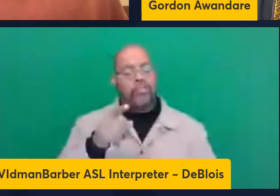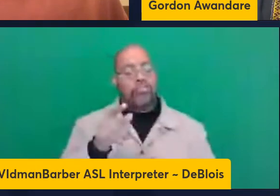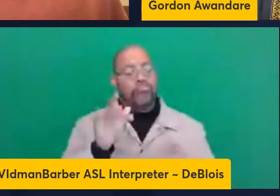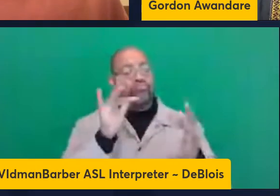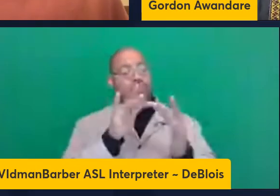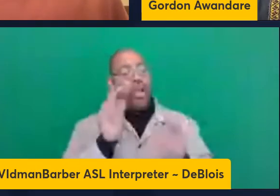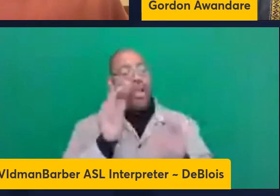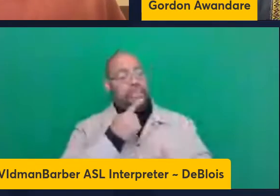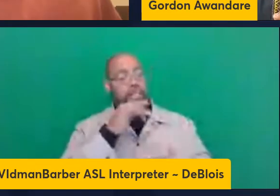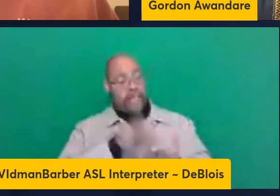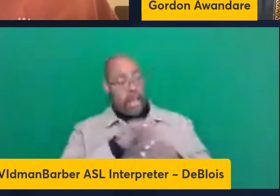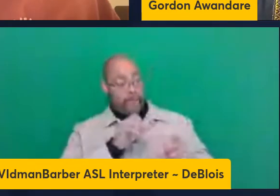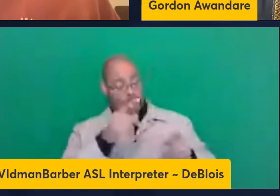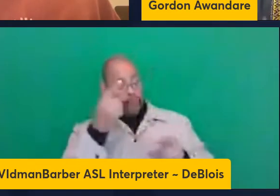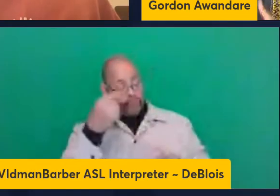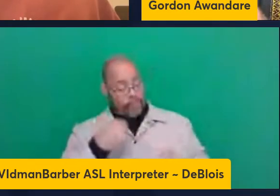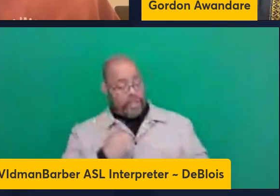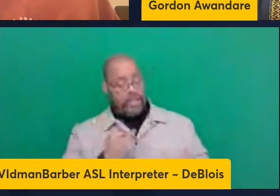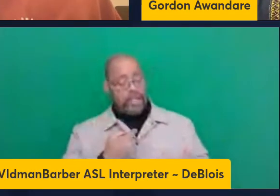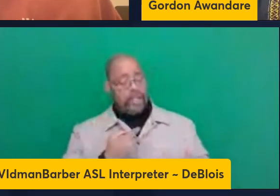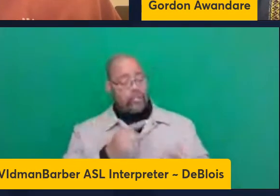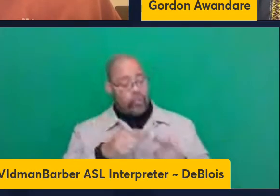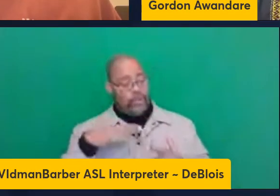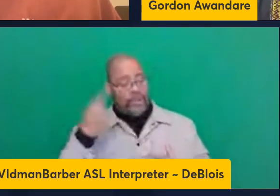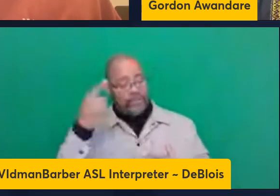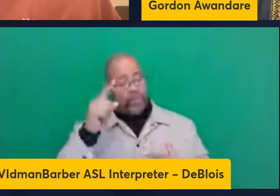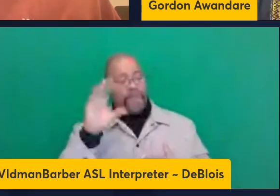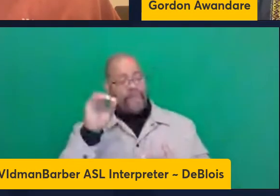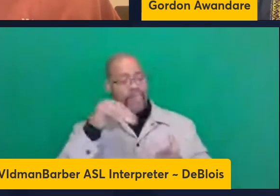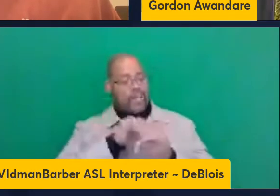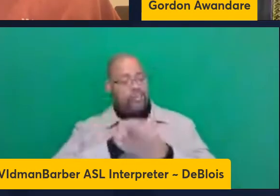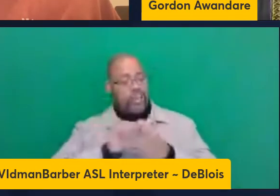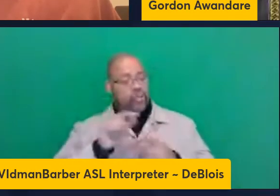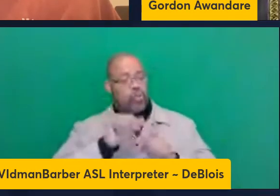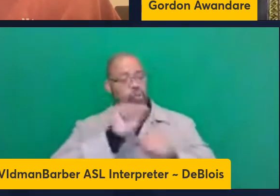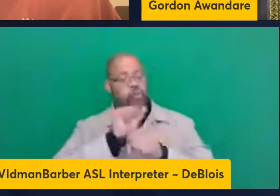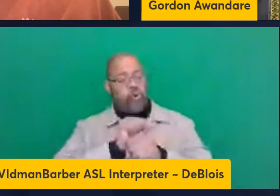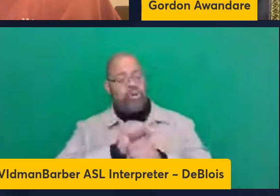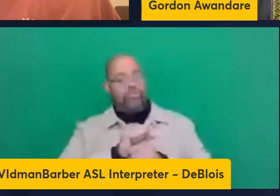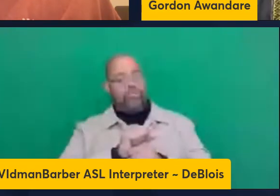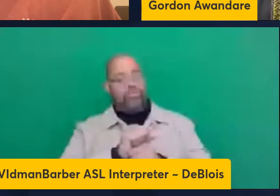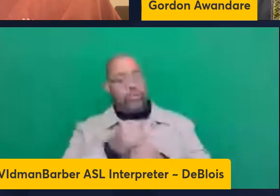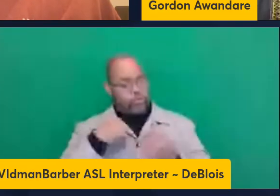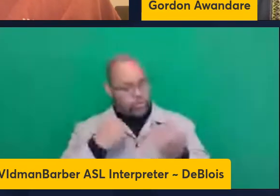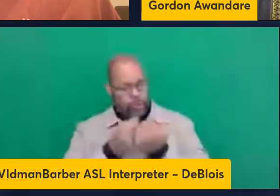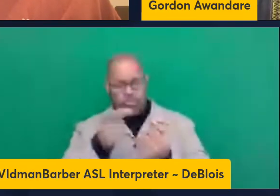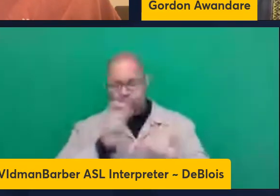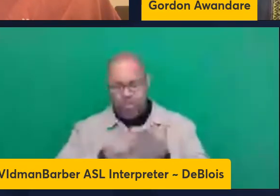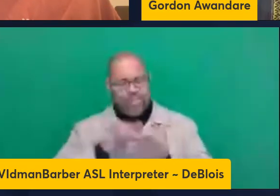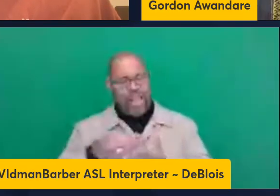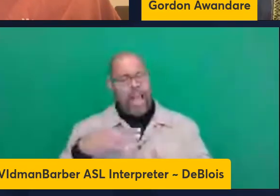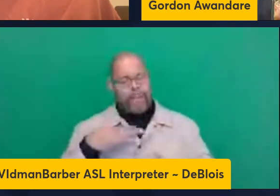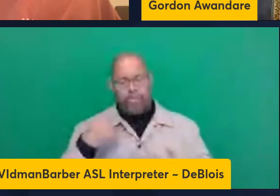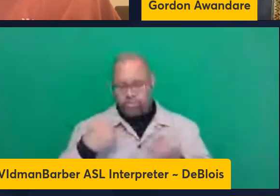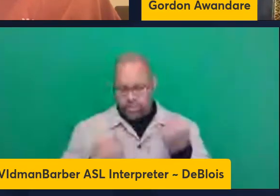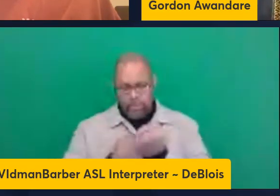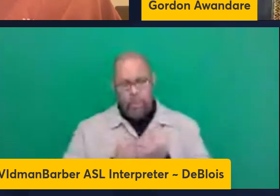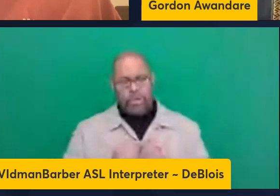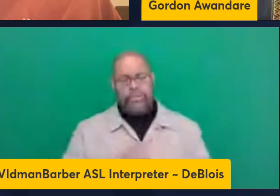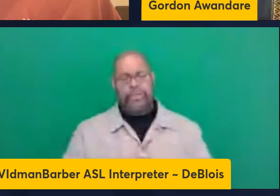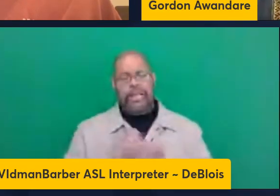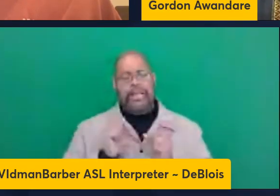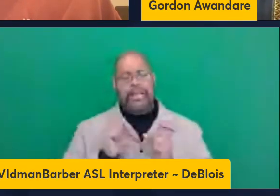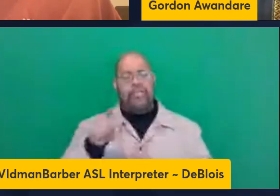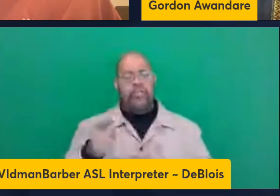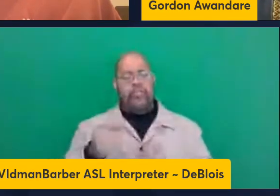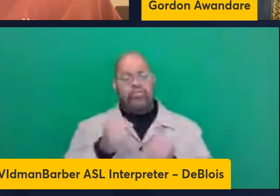us and say, this is an opportunity for me to apply for $50,000 to come on board and support you to write the application and give you